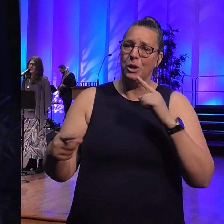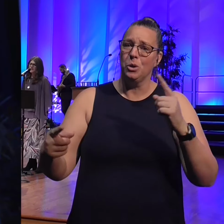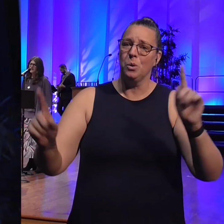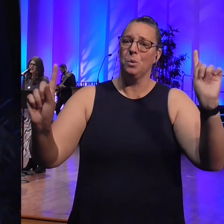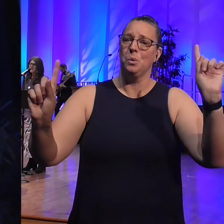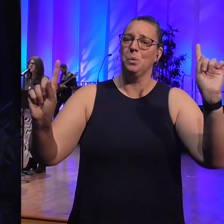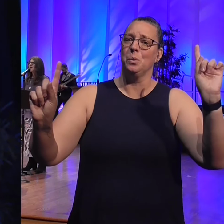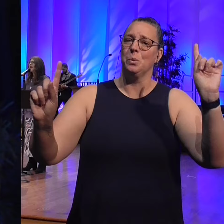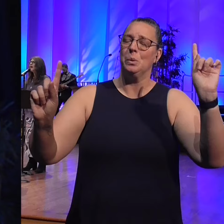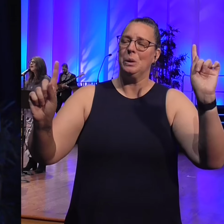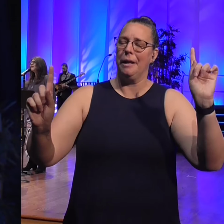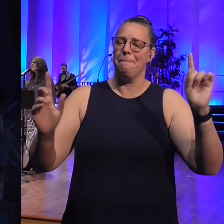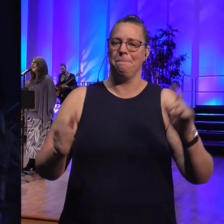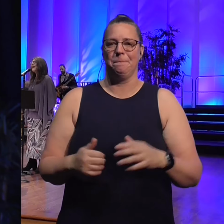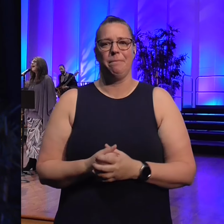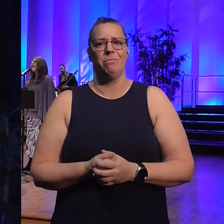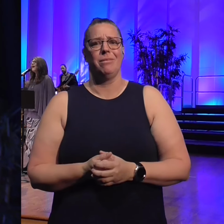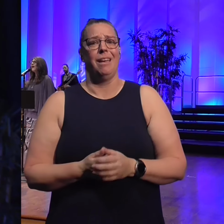through.